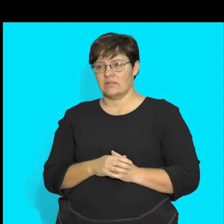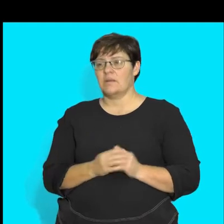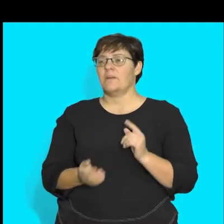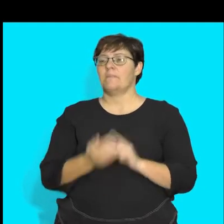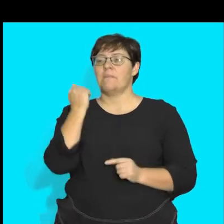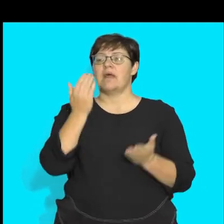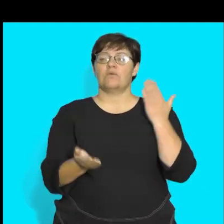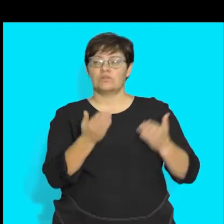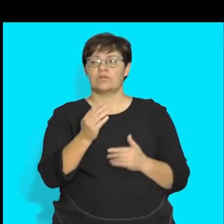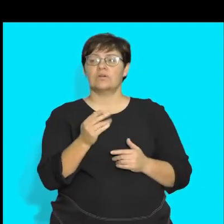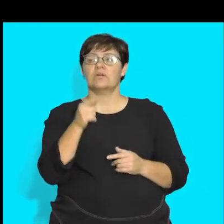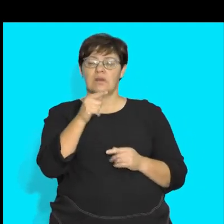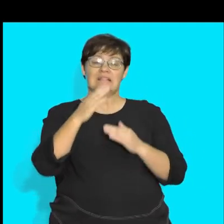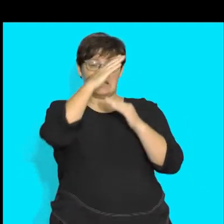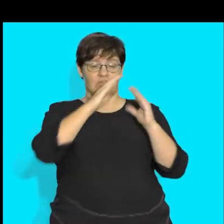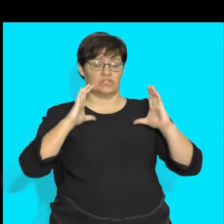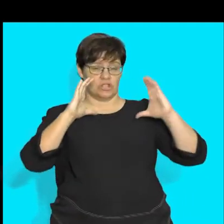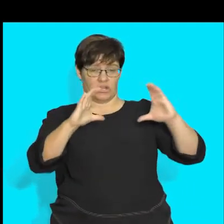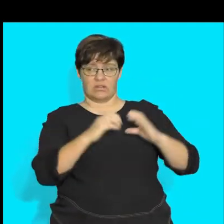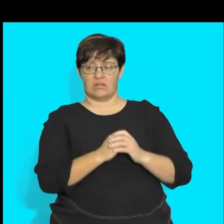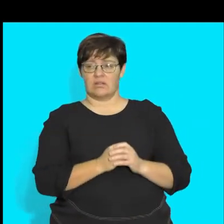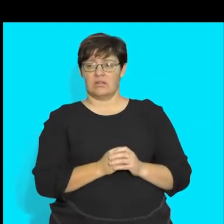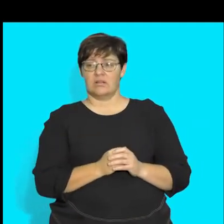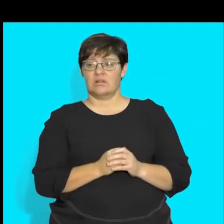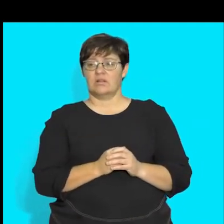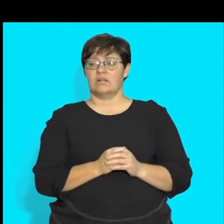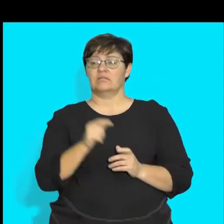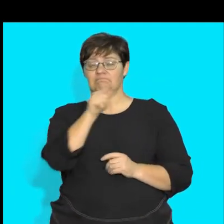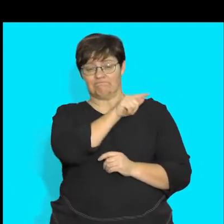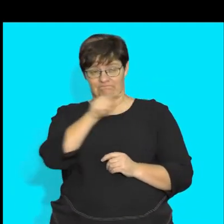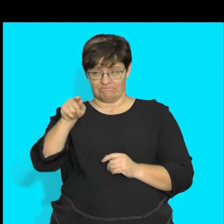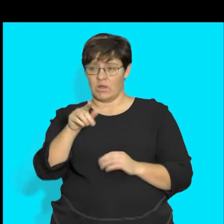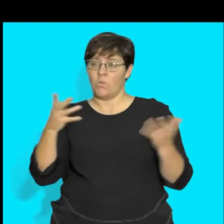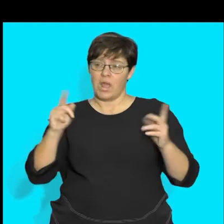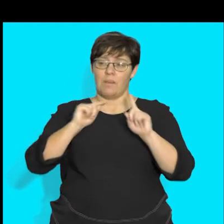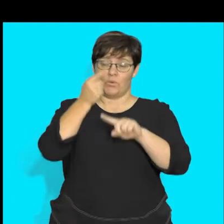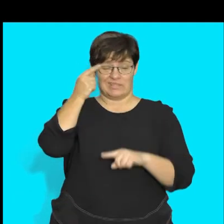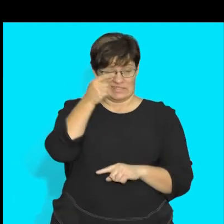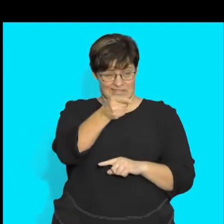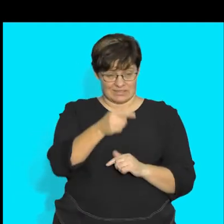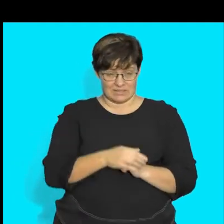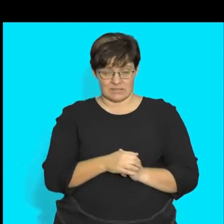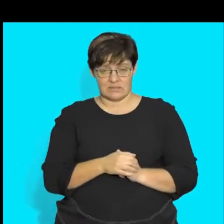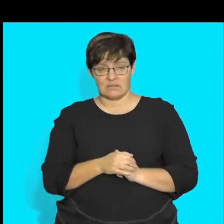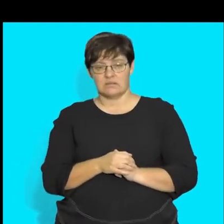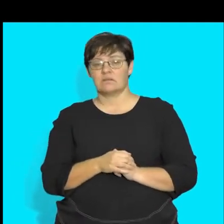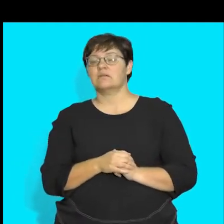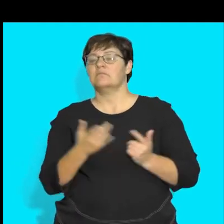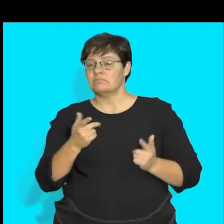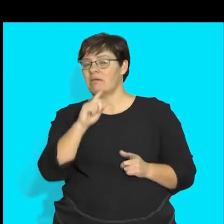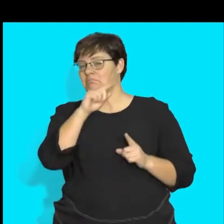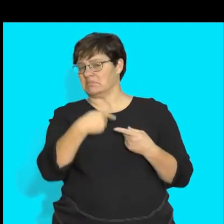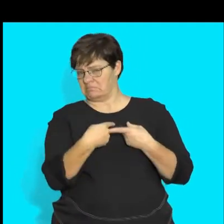this question. It says, determine the equation of the tangent to the circle at this point. Now,